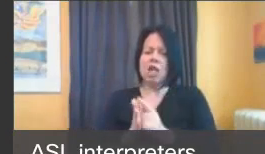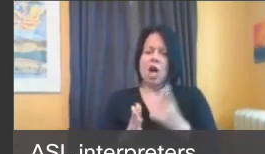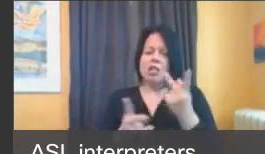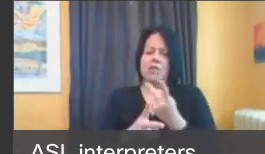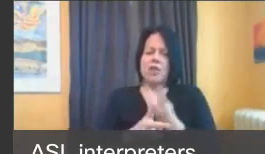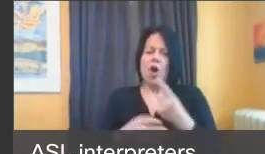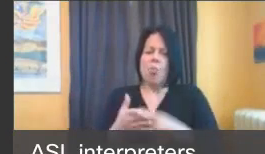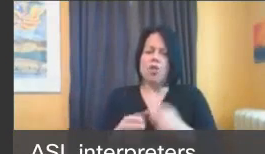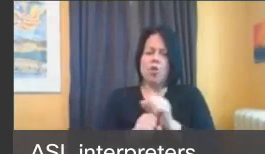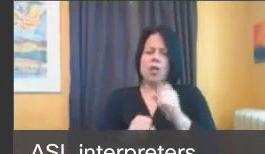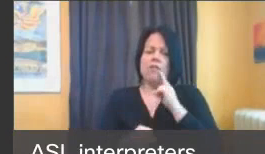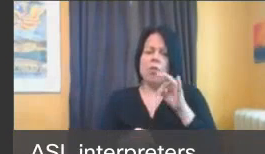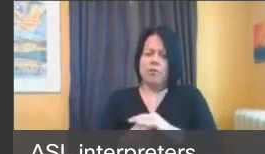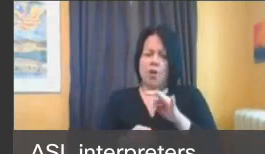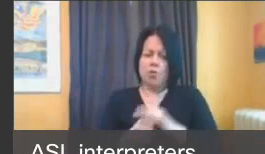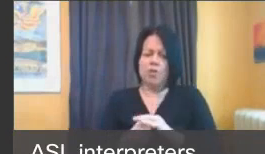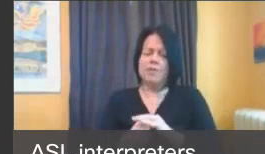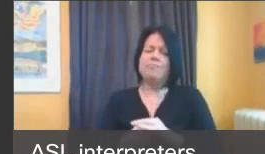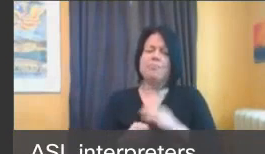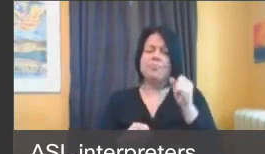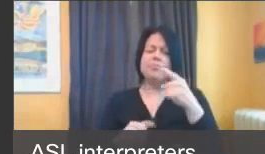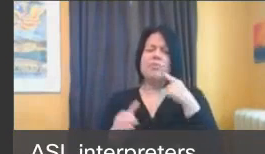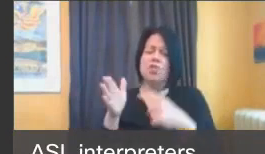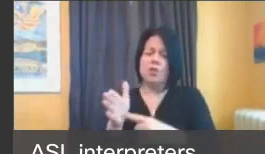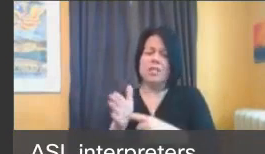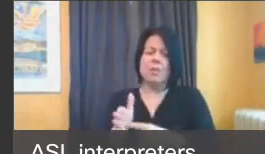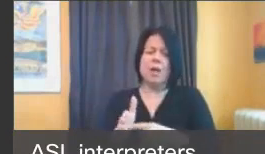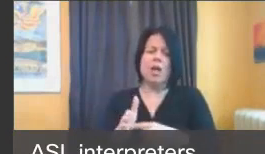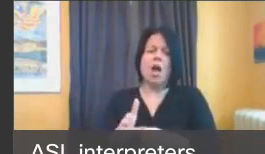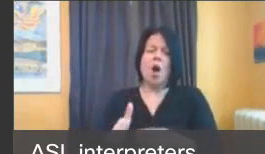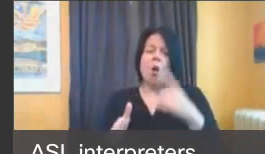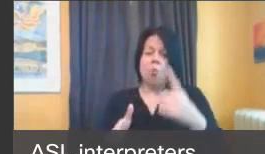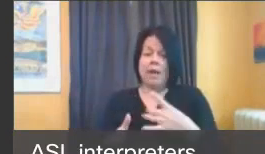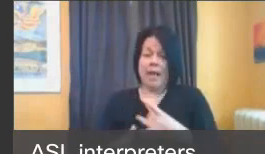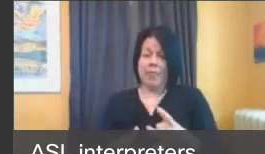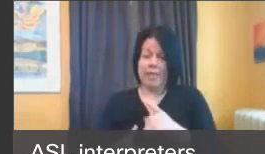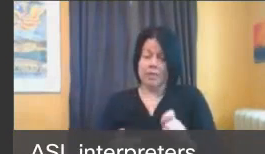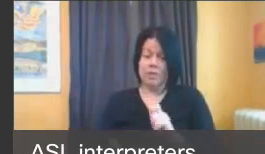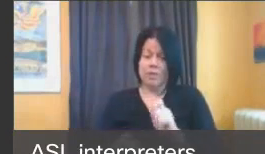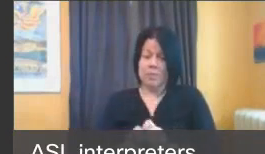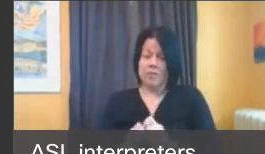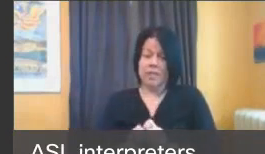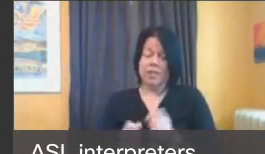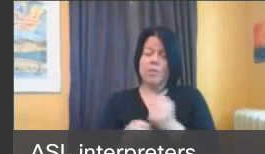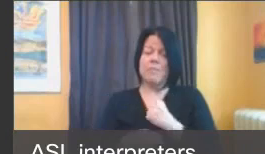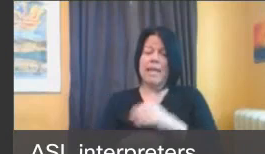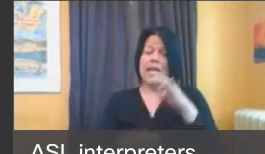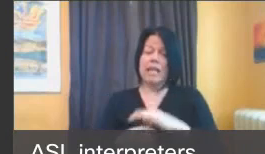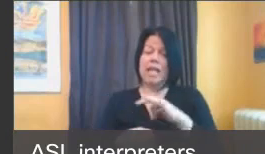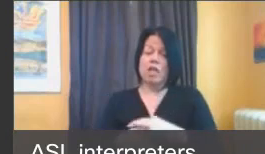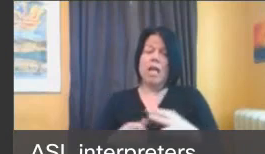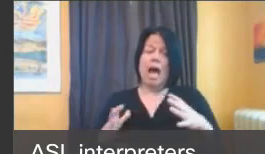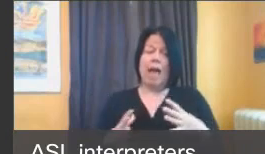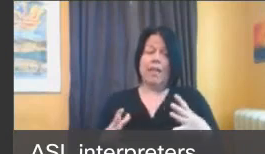voters. So, for example, among the various provisions, and one I like in particular is making Election Day a holiday so that